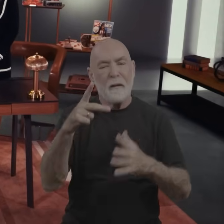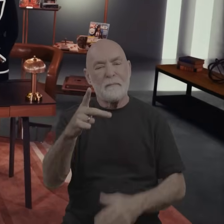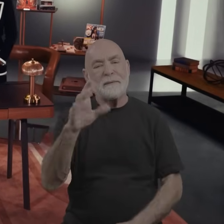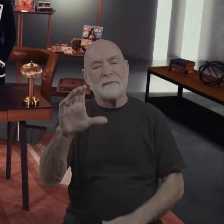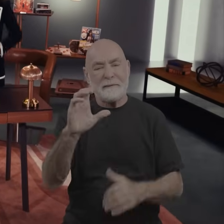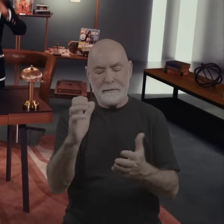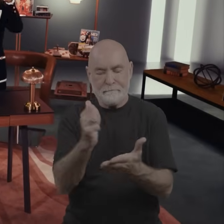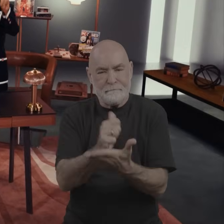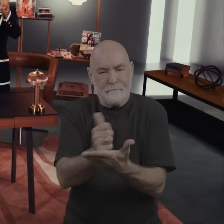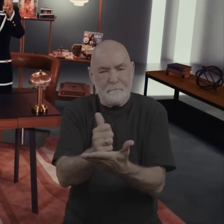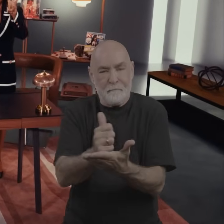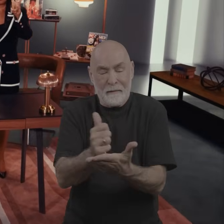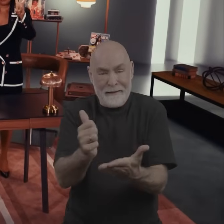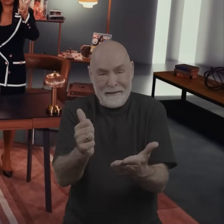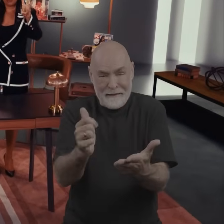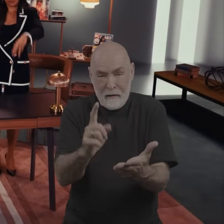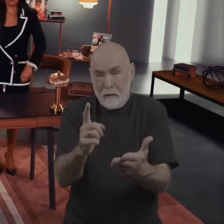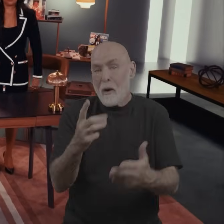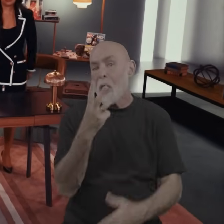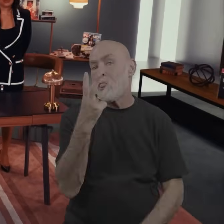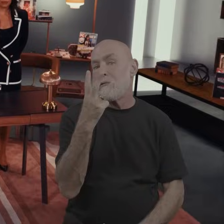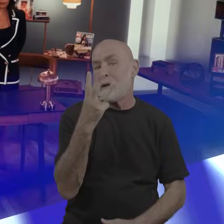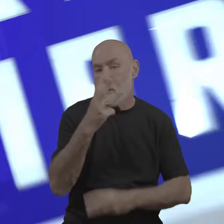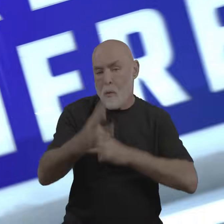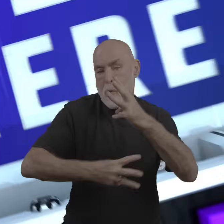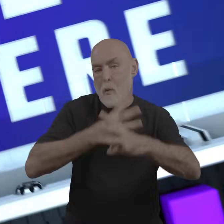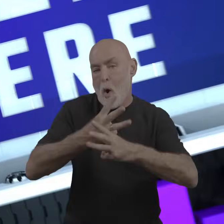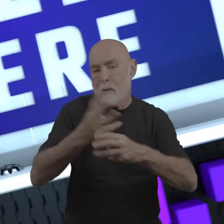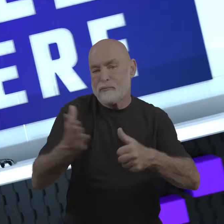with three world premieres.